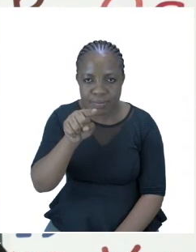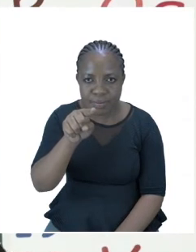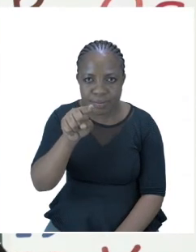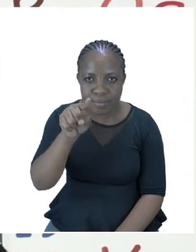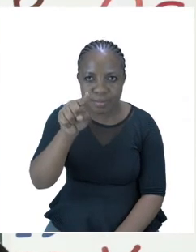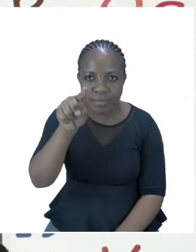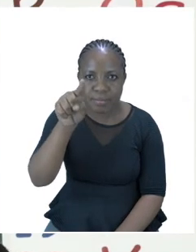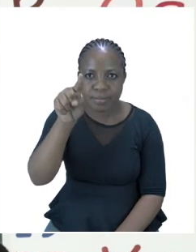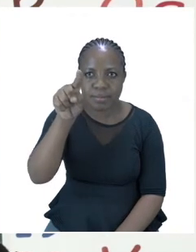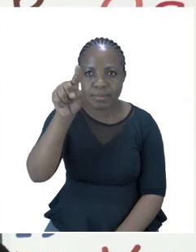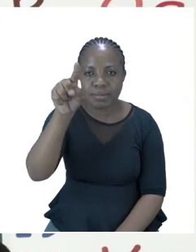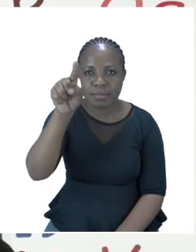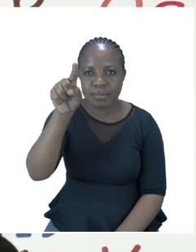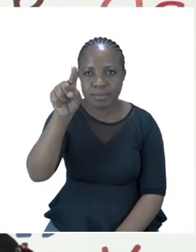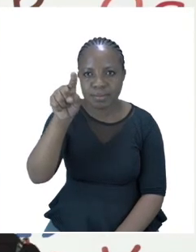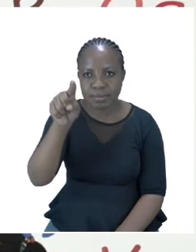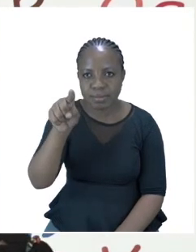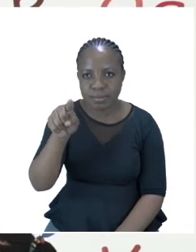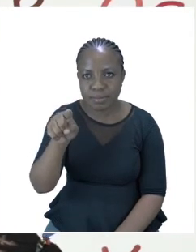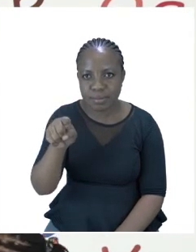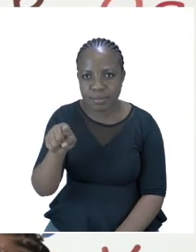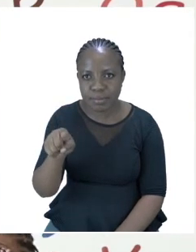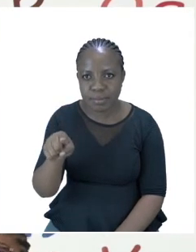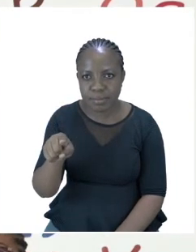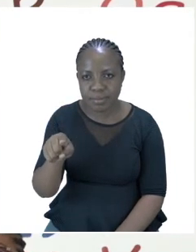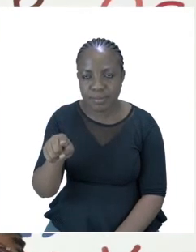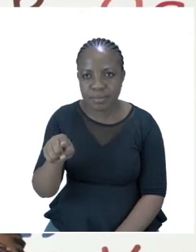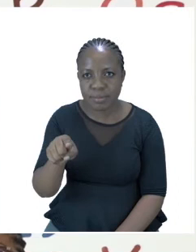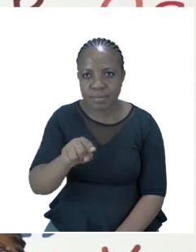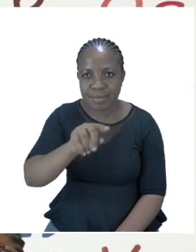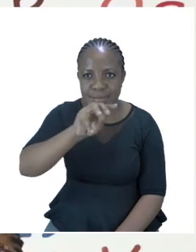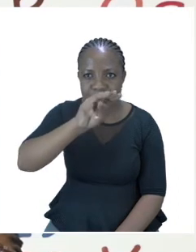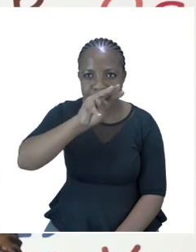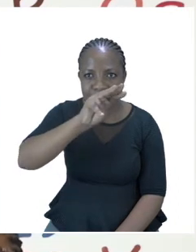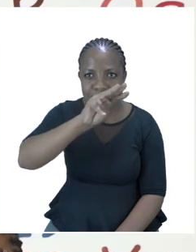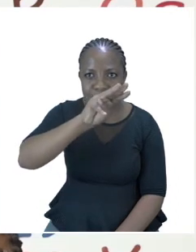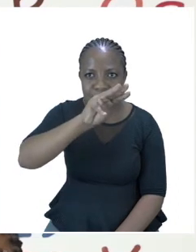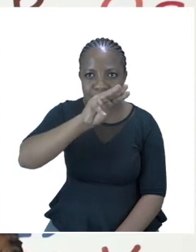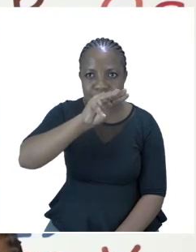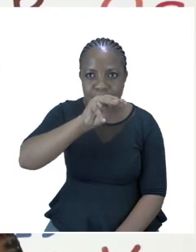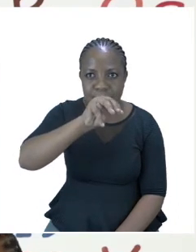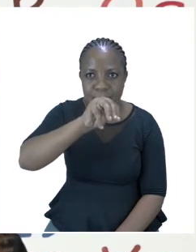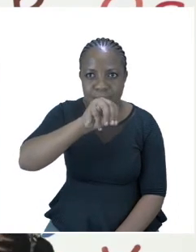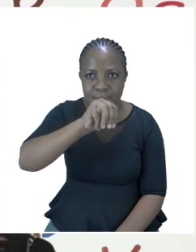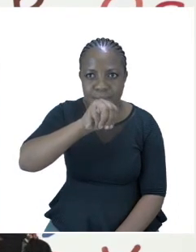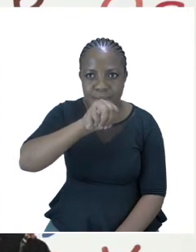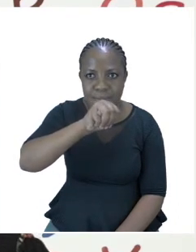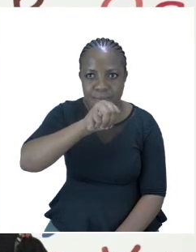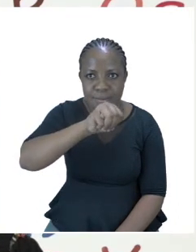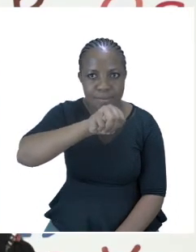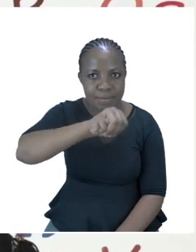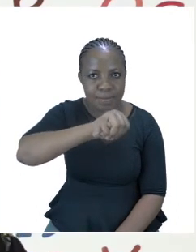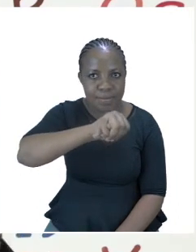the third one goes down. So these are 3 legs. 1, 2, 3.